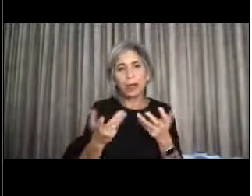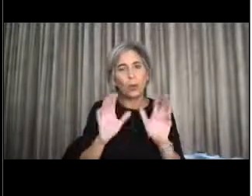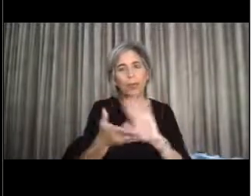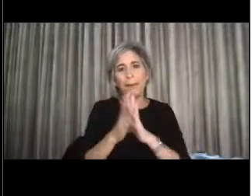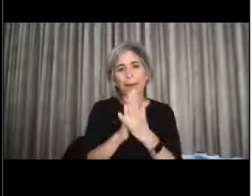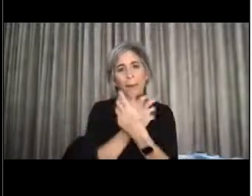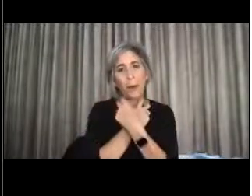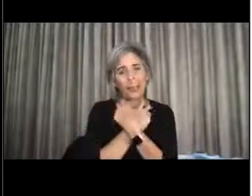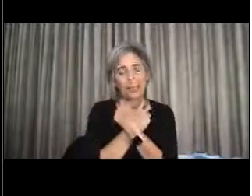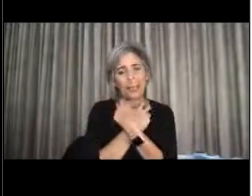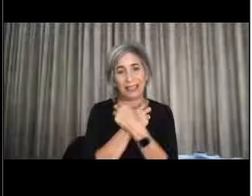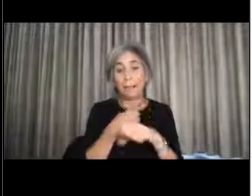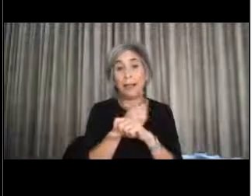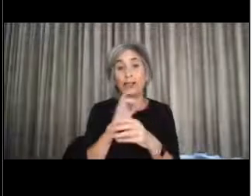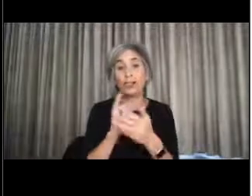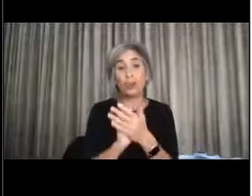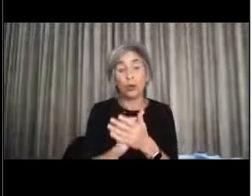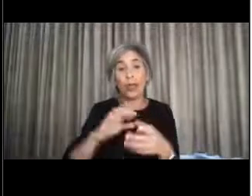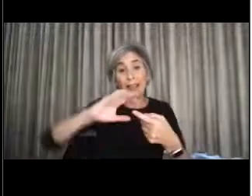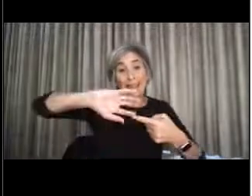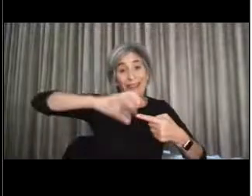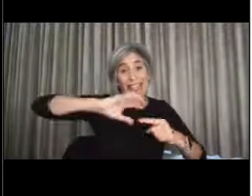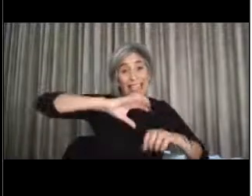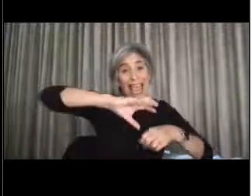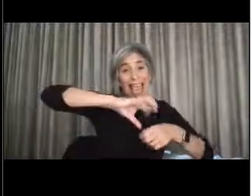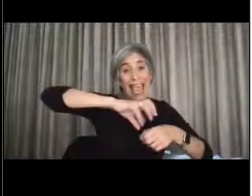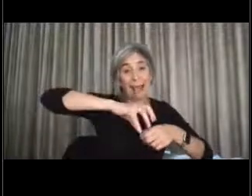containers have child-resistant caps.